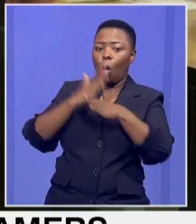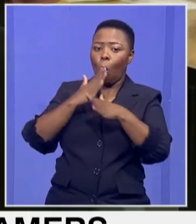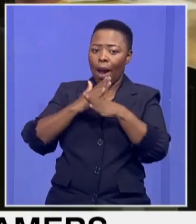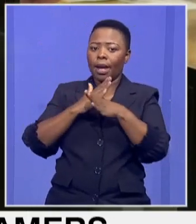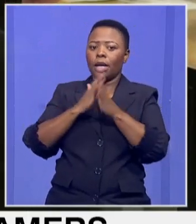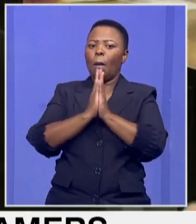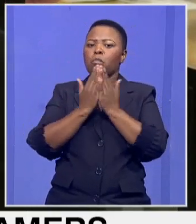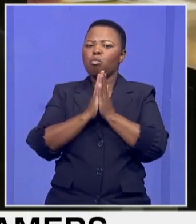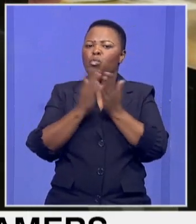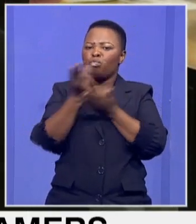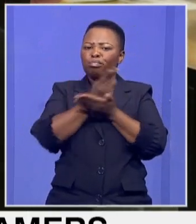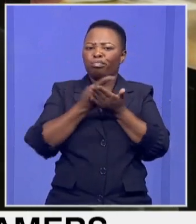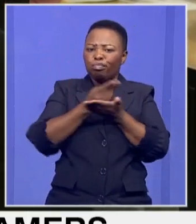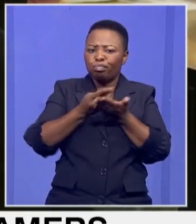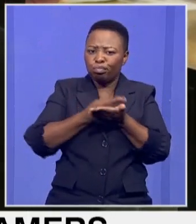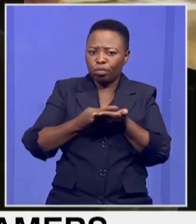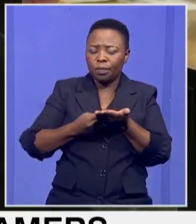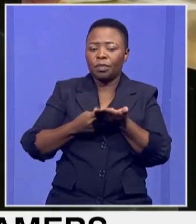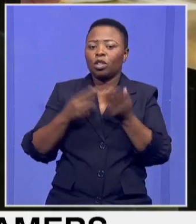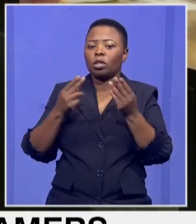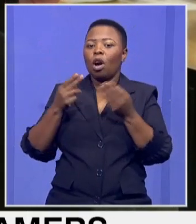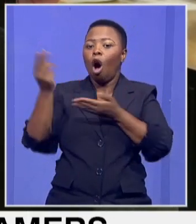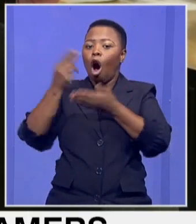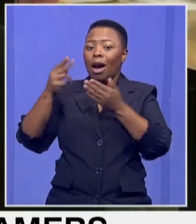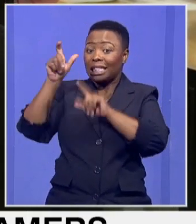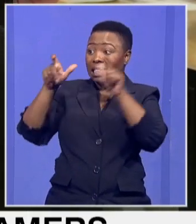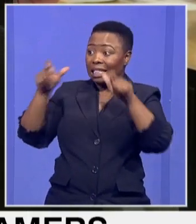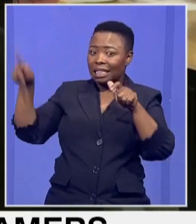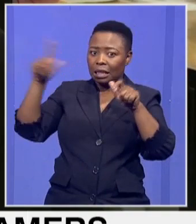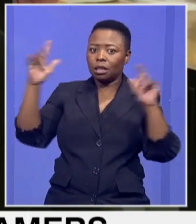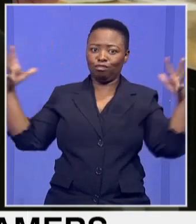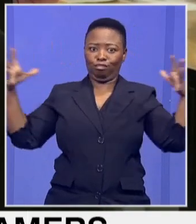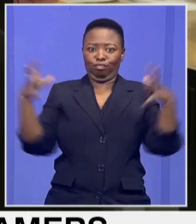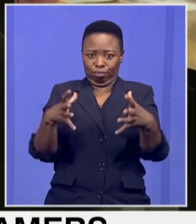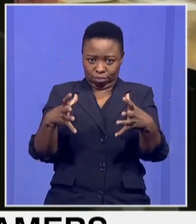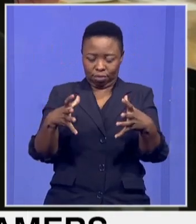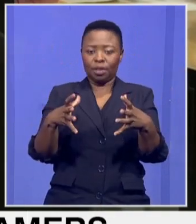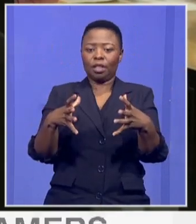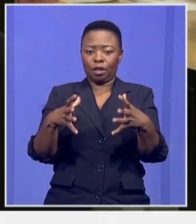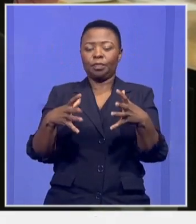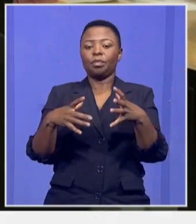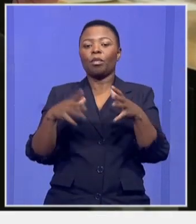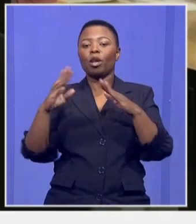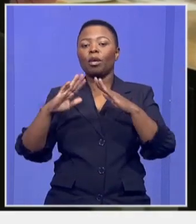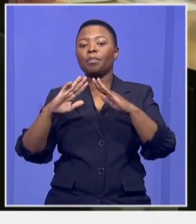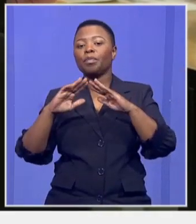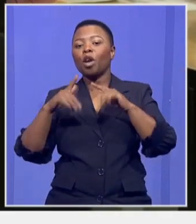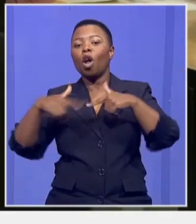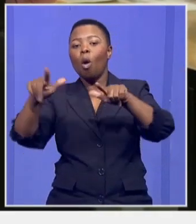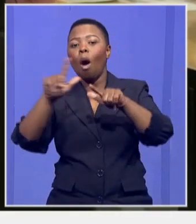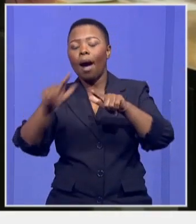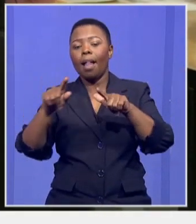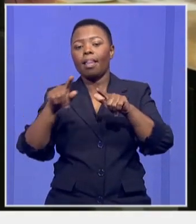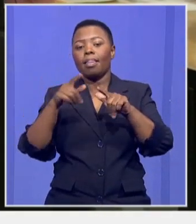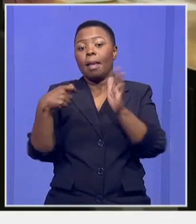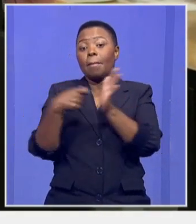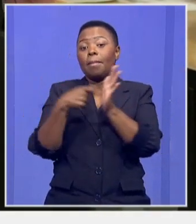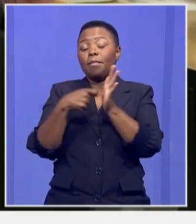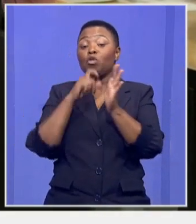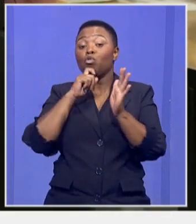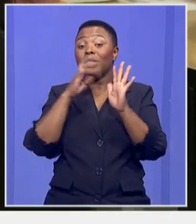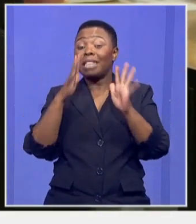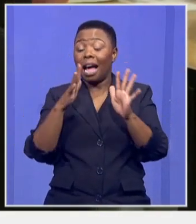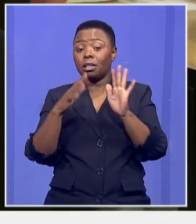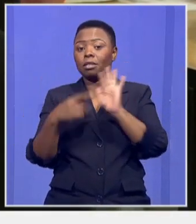was a great way to bring all the artists together under one roof, and also to show local consumers the good news about animation in